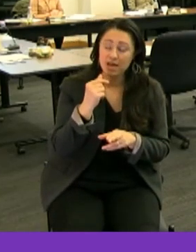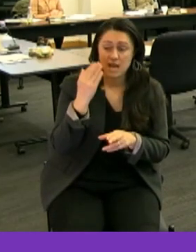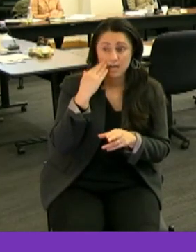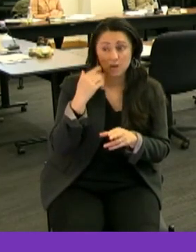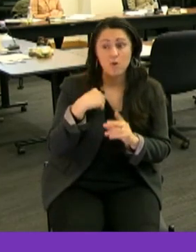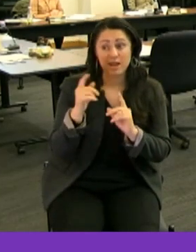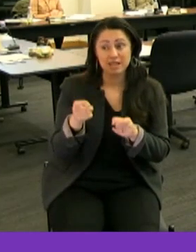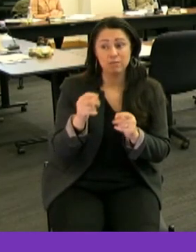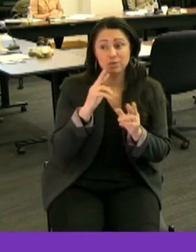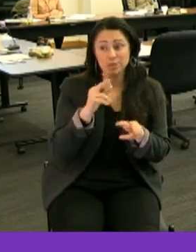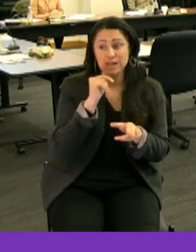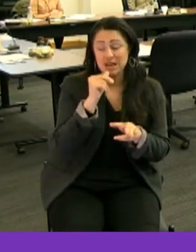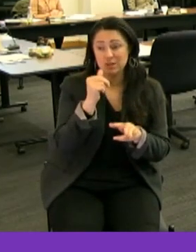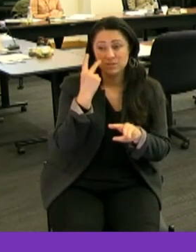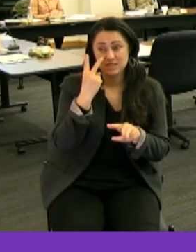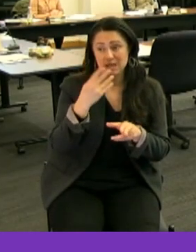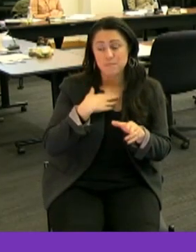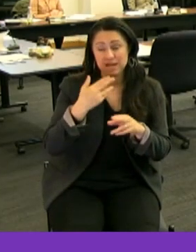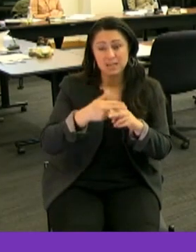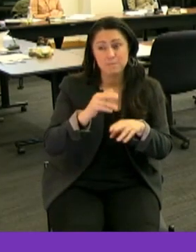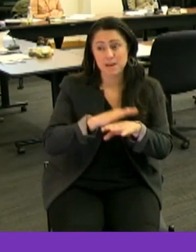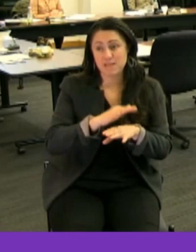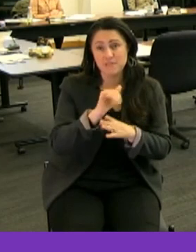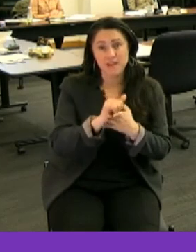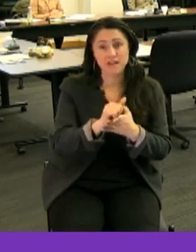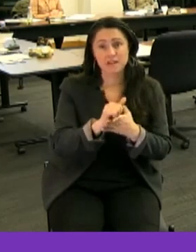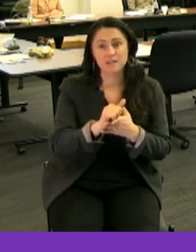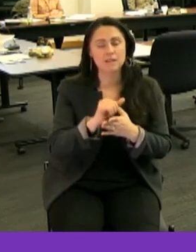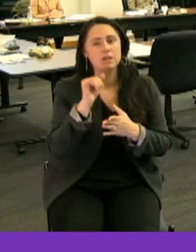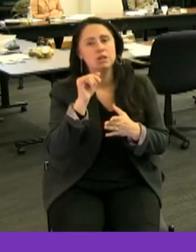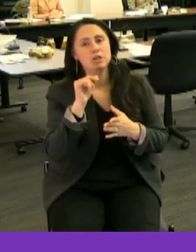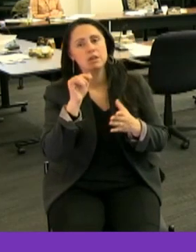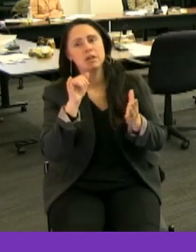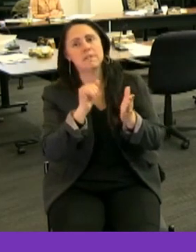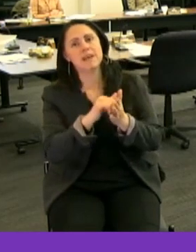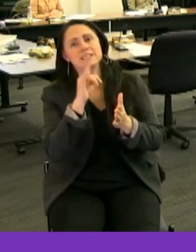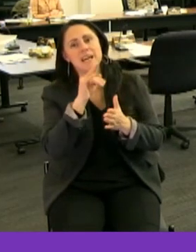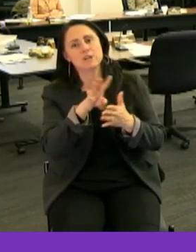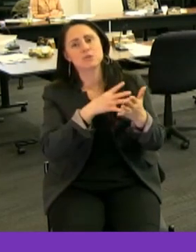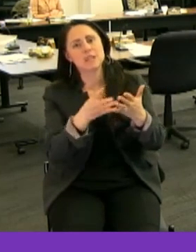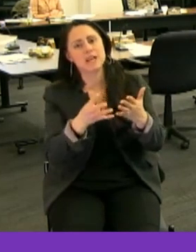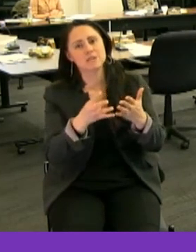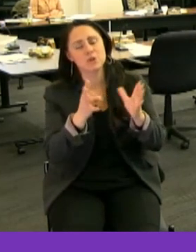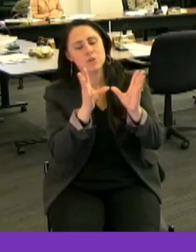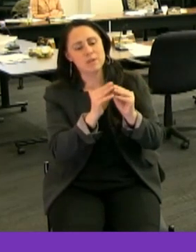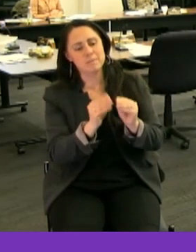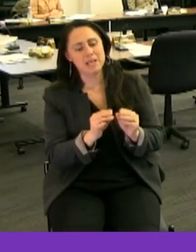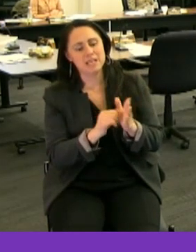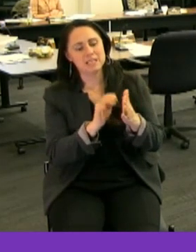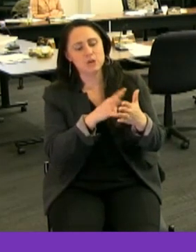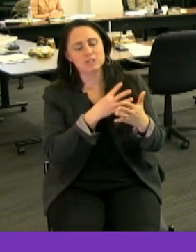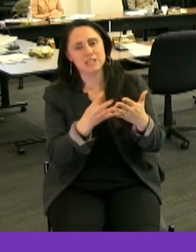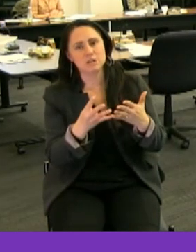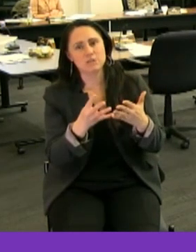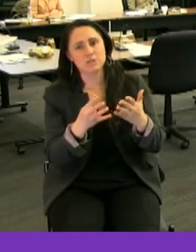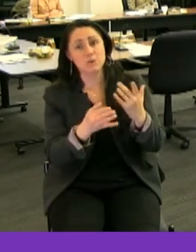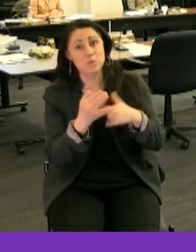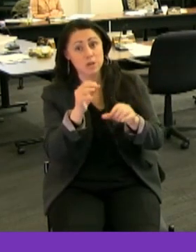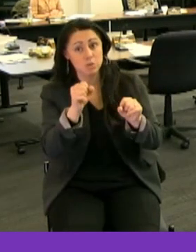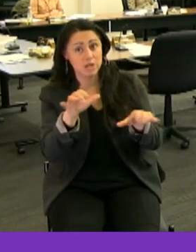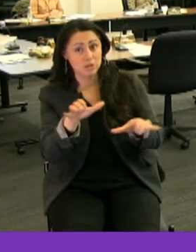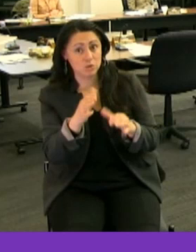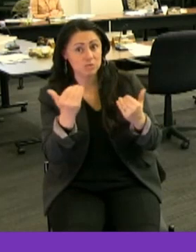I gave a response. I don't see my name anywhere on this. So this is the actual calendar. These are the meetings that are scheduled. So what you get to